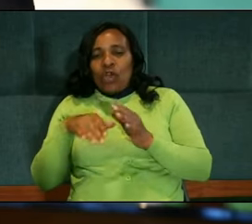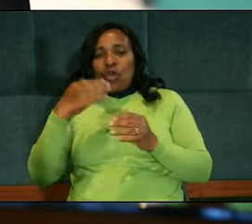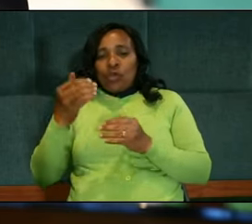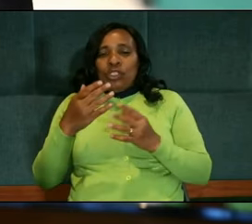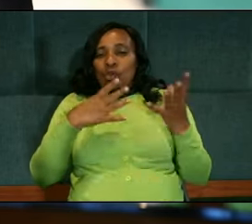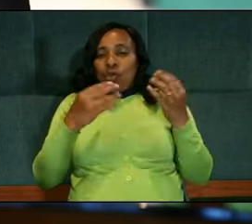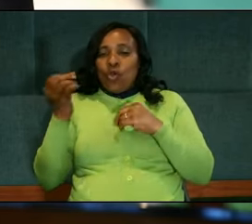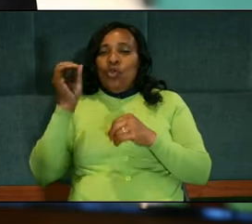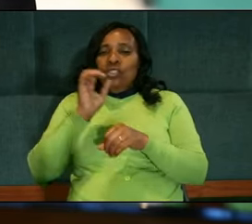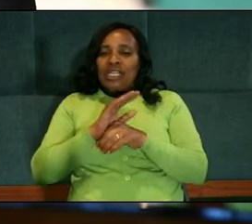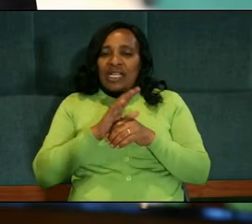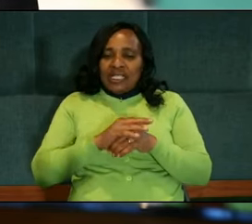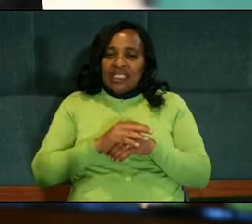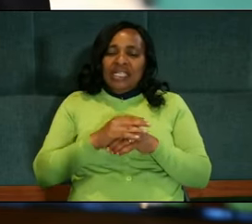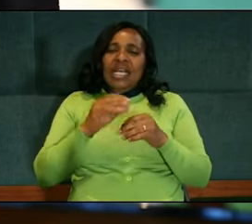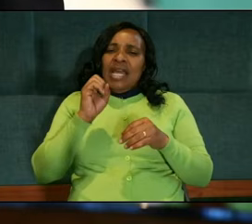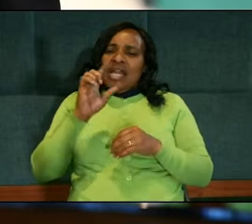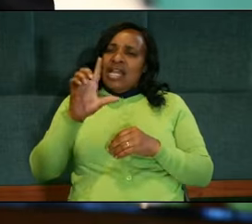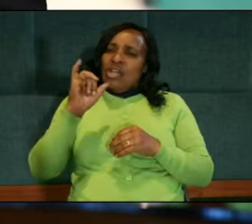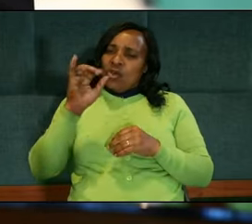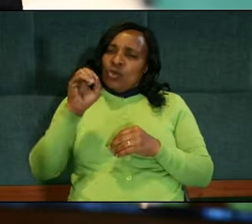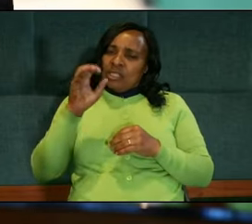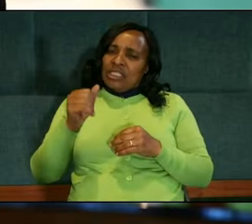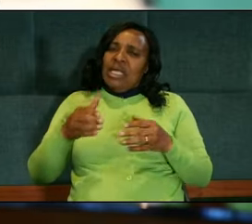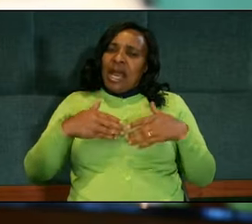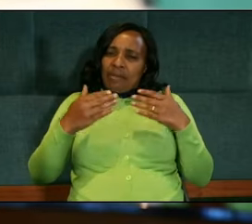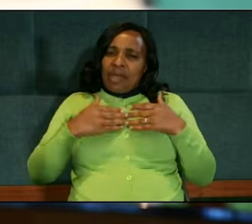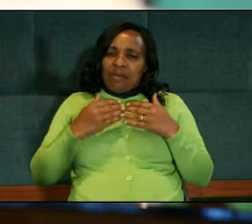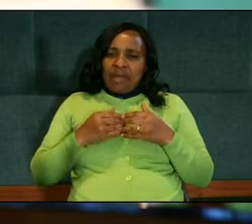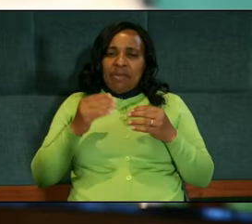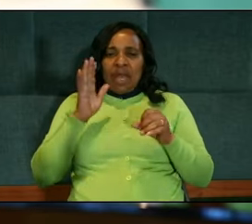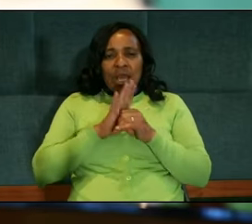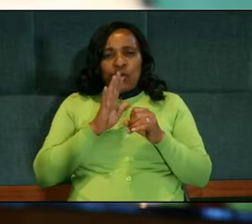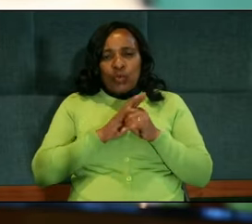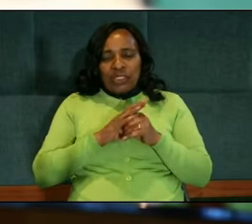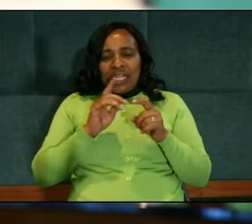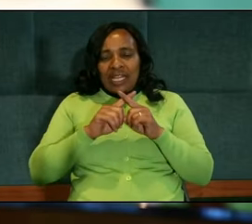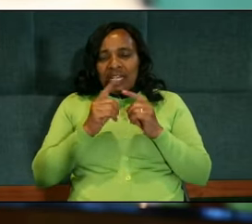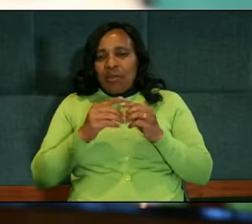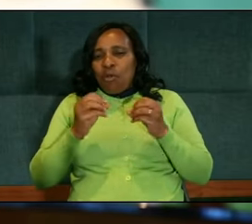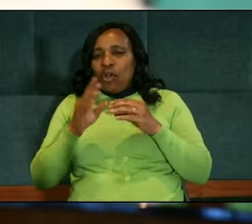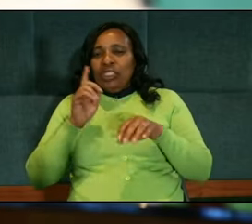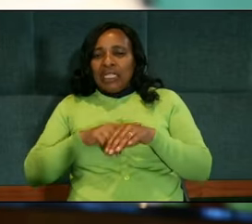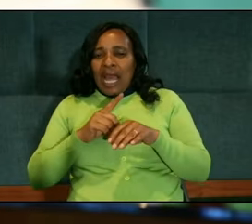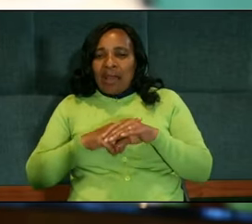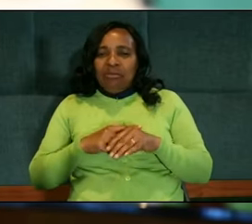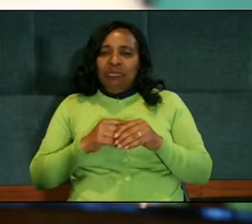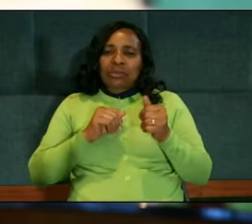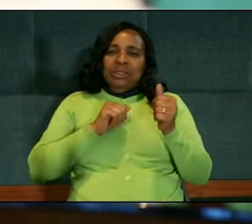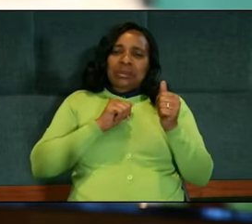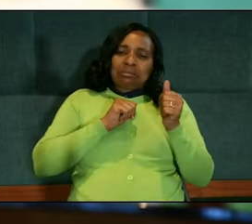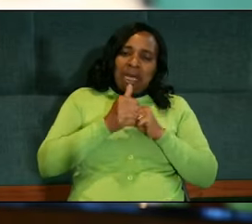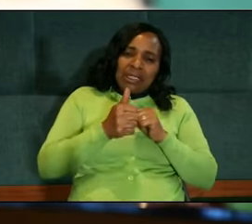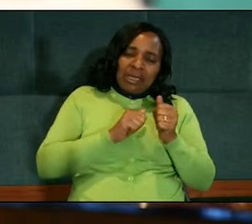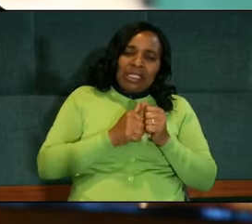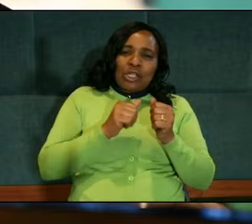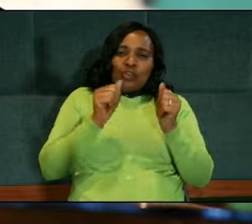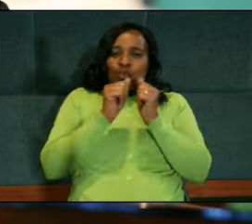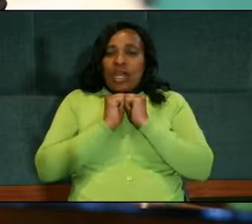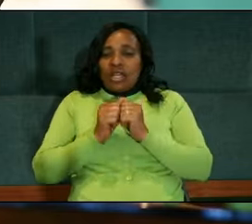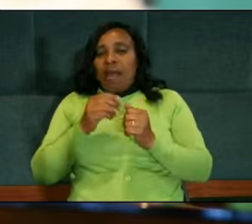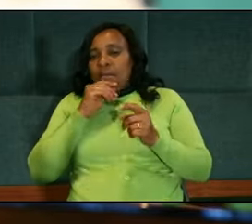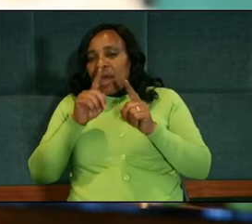Elliot. Elliot was so happy. More time passed, and Elliot's older brother and sister also started going to church with